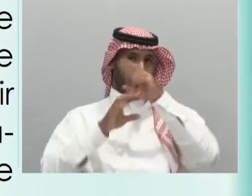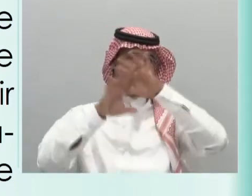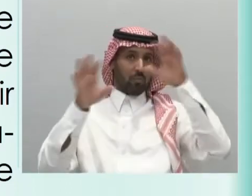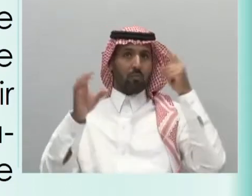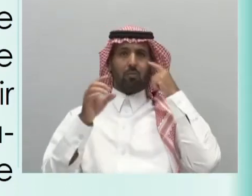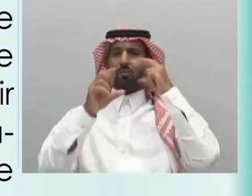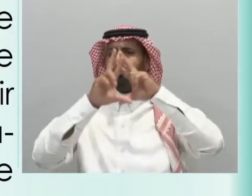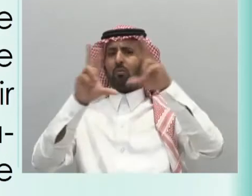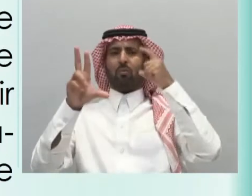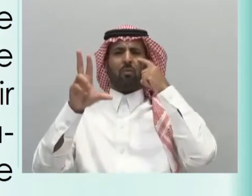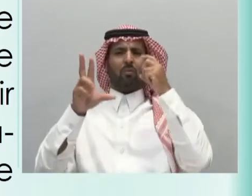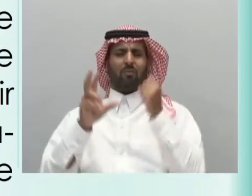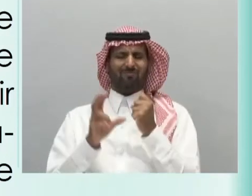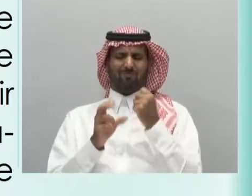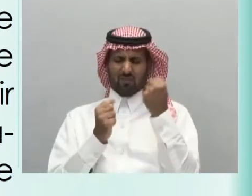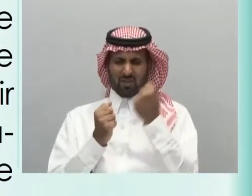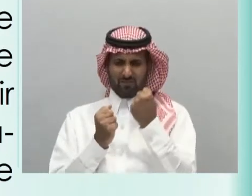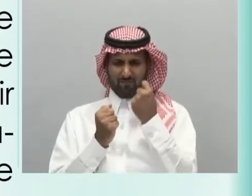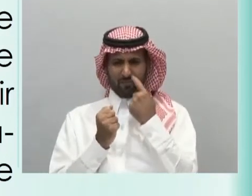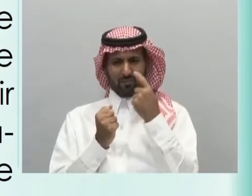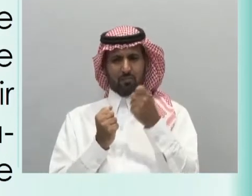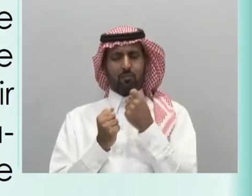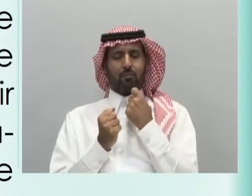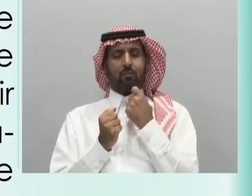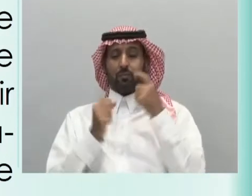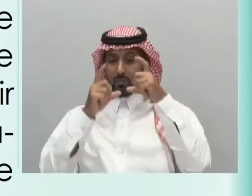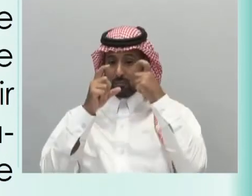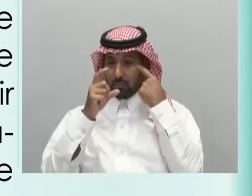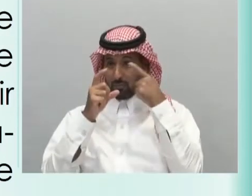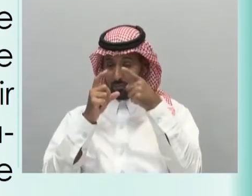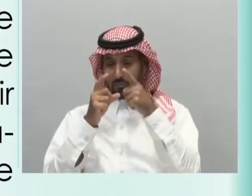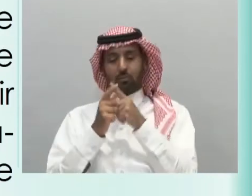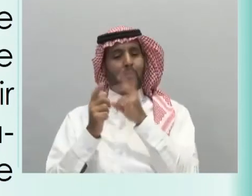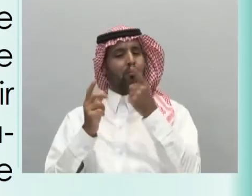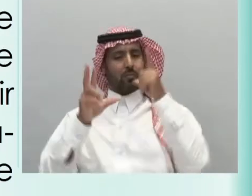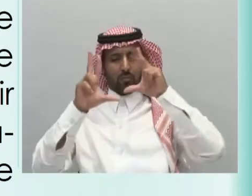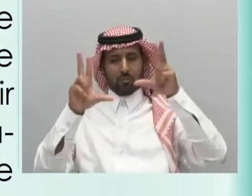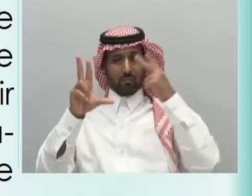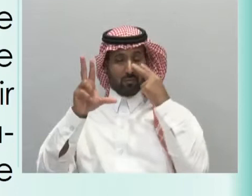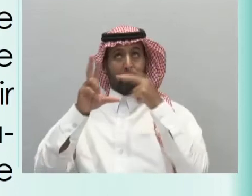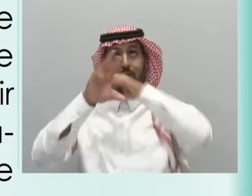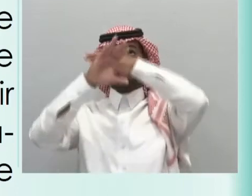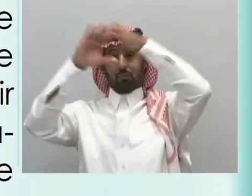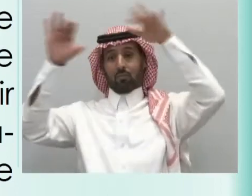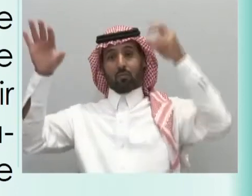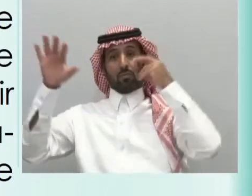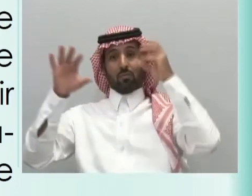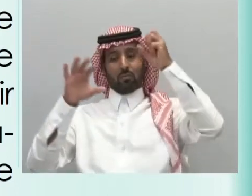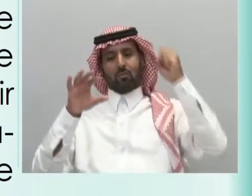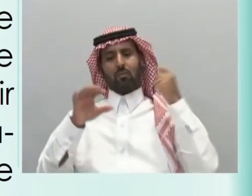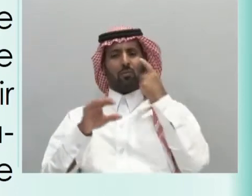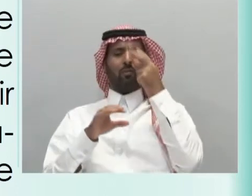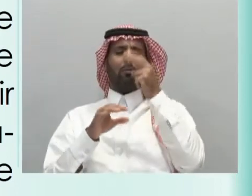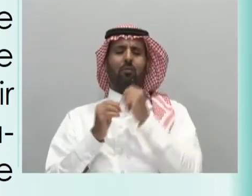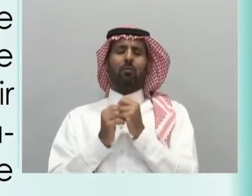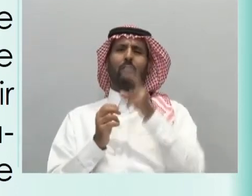glass igloo. Those who choose the glass igloos can enjoy the night skies and the stunning northern lights from